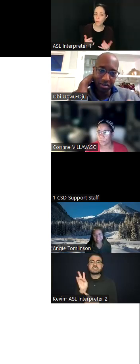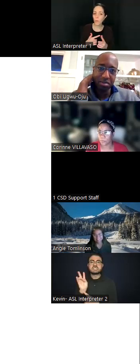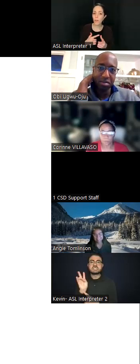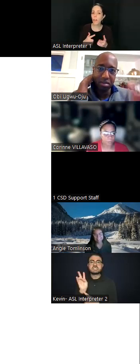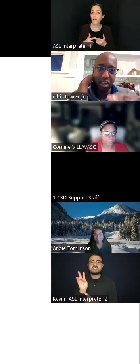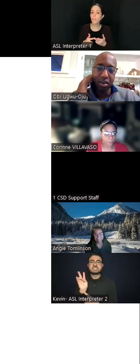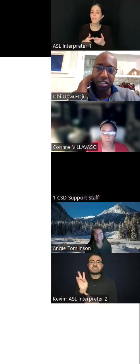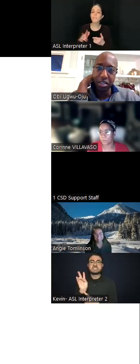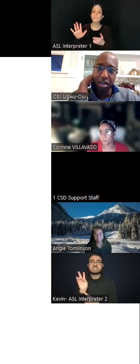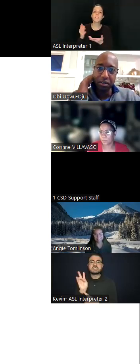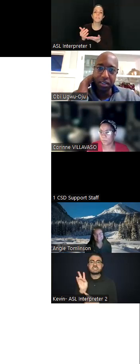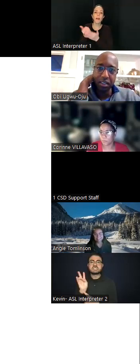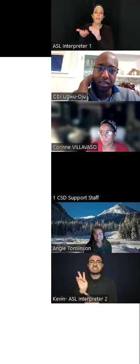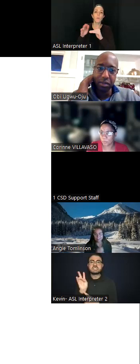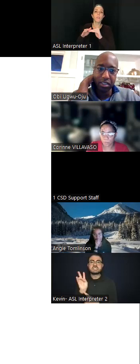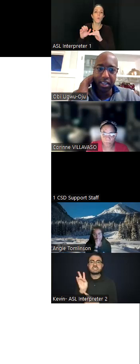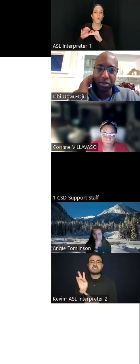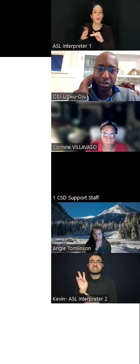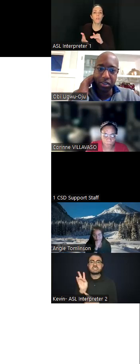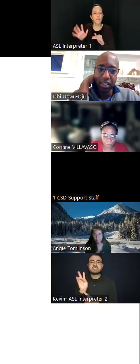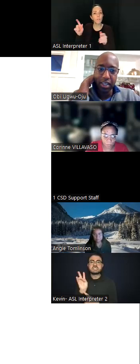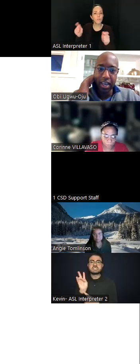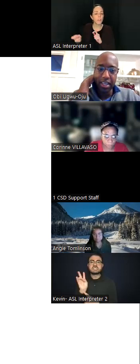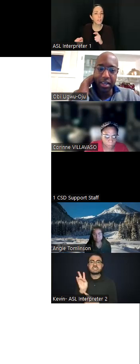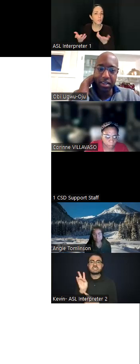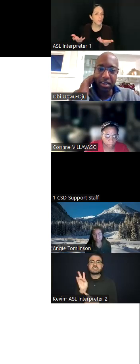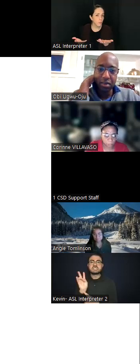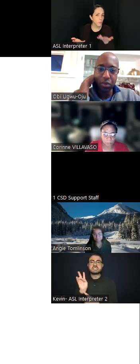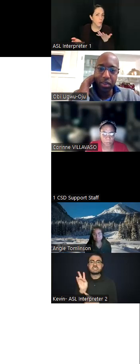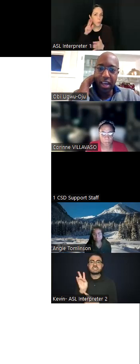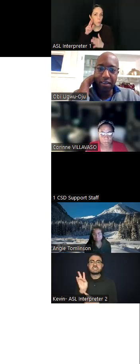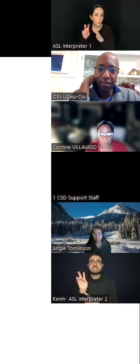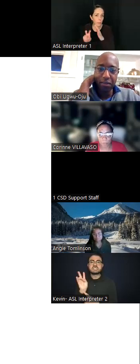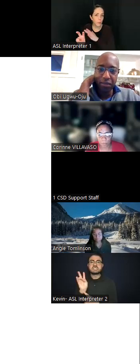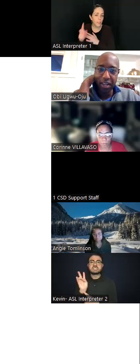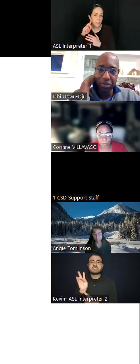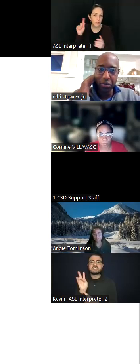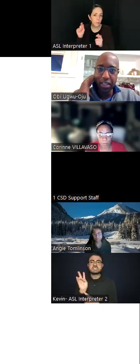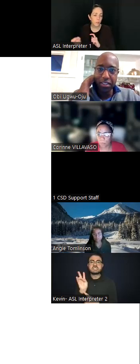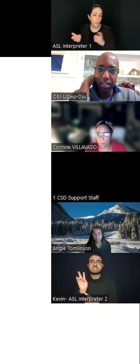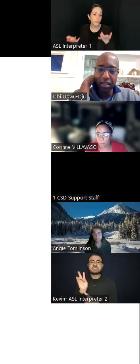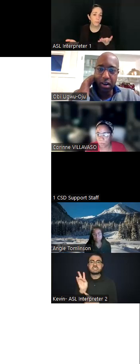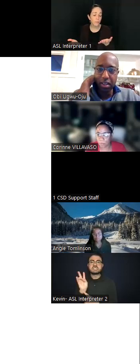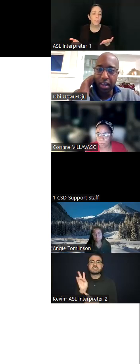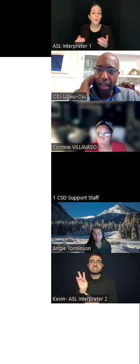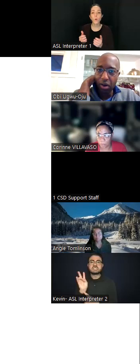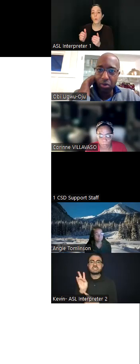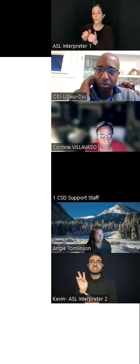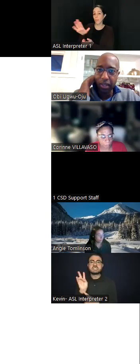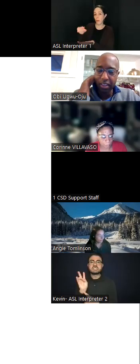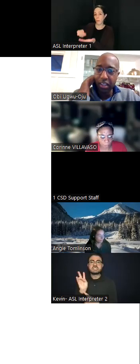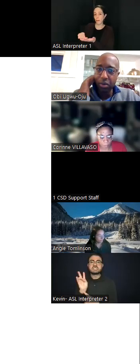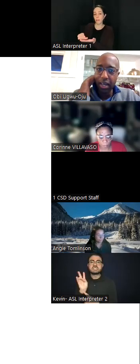next iteration of the city council? And then with that financial wage, like, are they